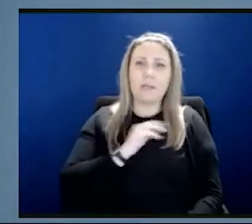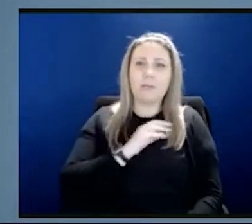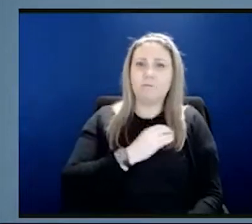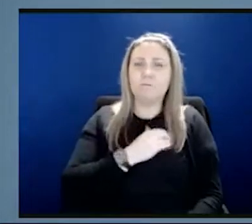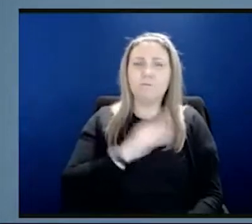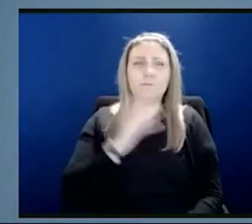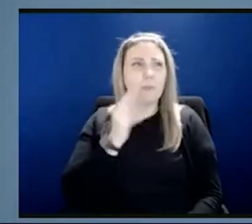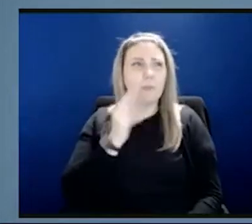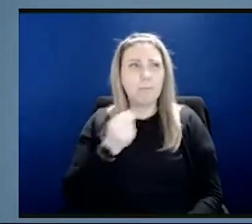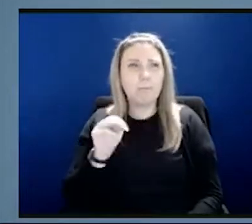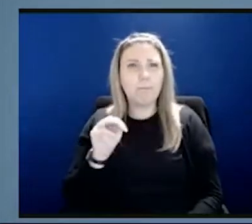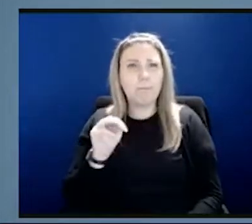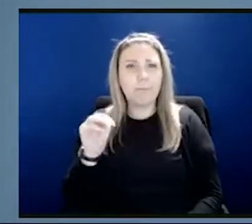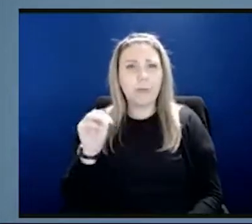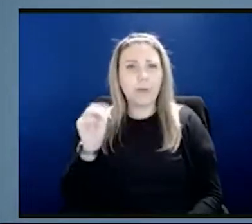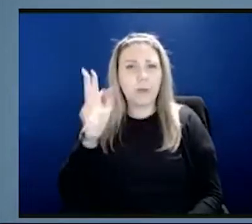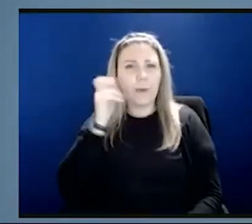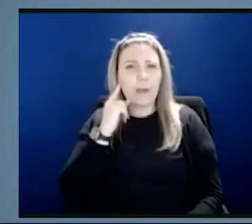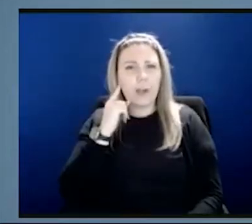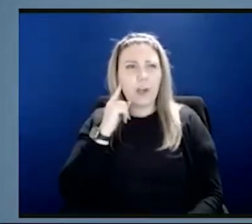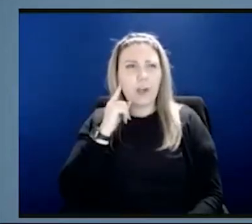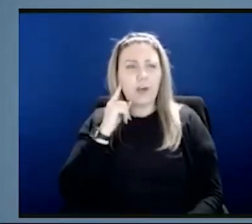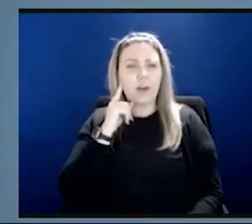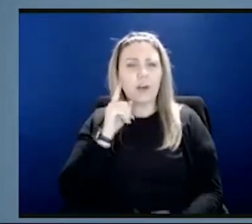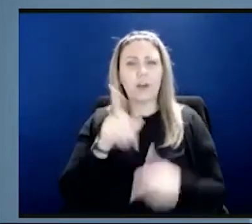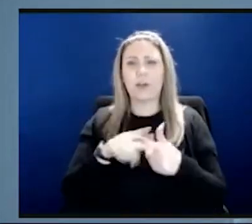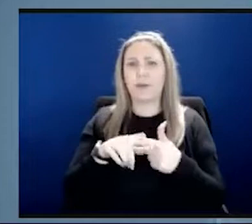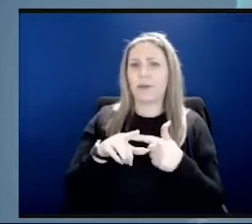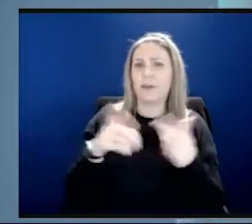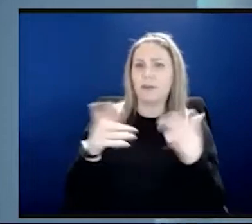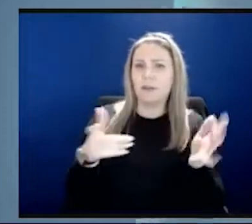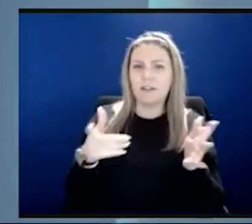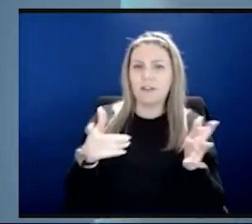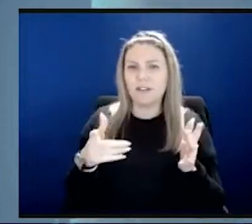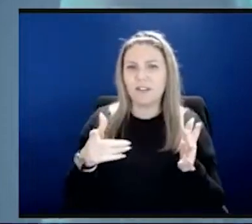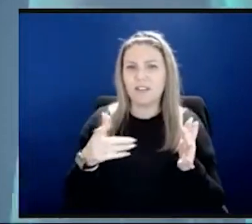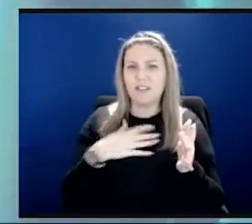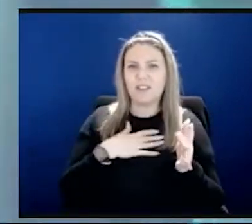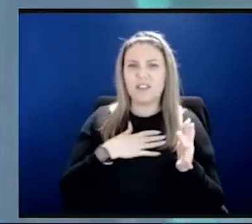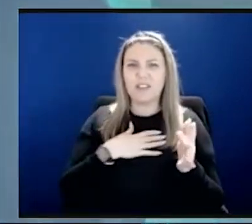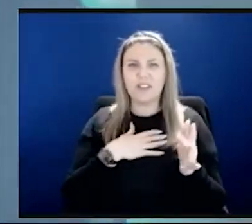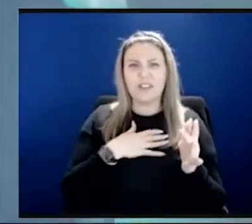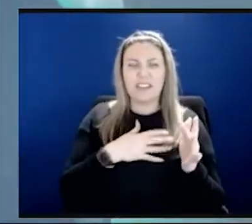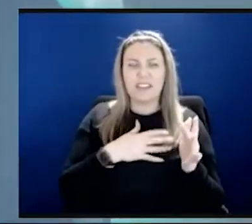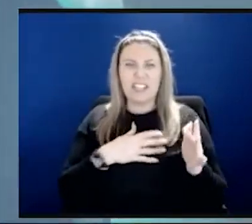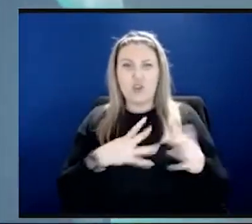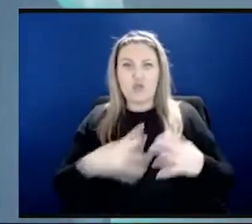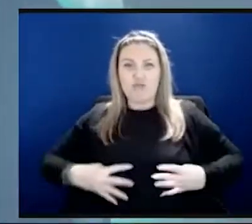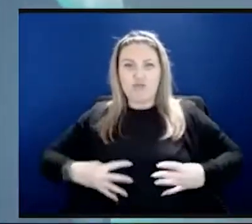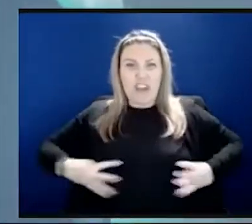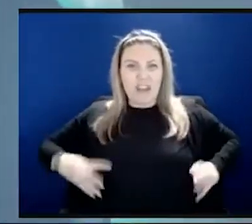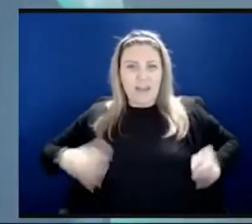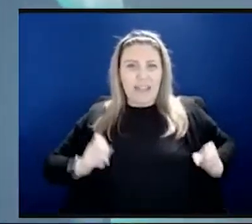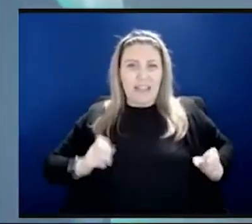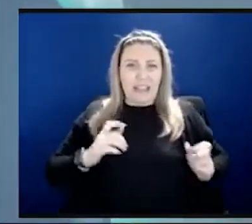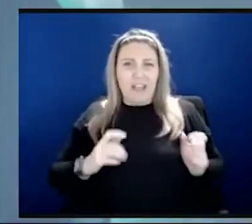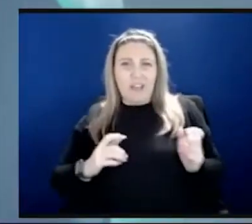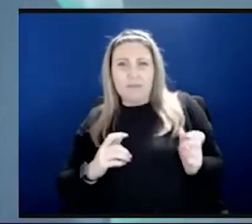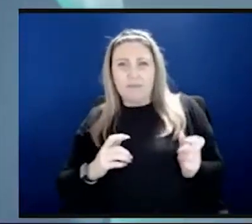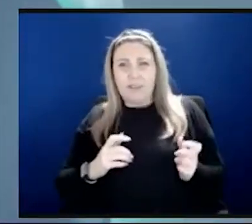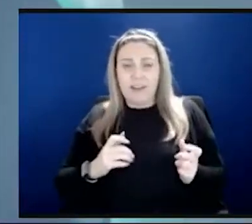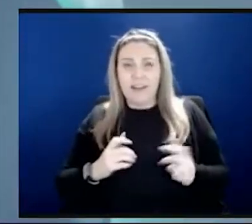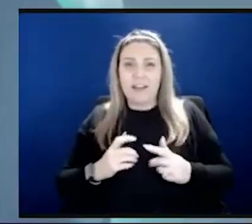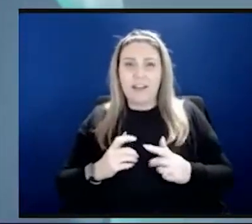hear that in your ears. And then other than a little rib rub, which you don't feel that, you just felt that at first. Then after